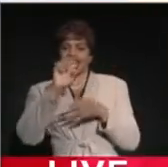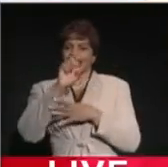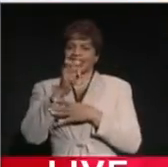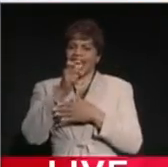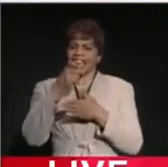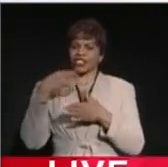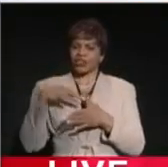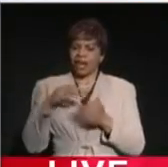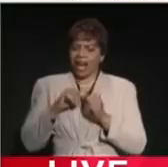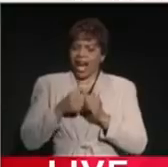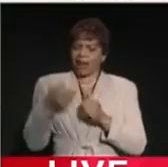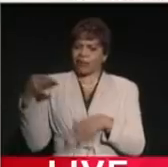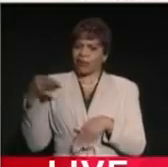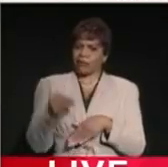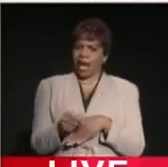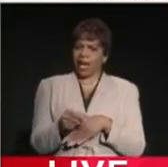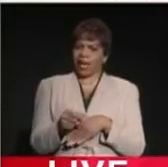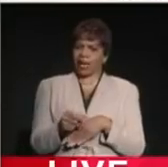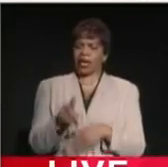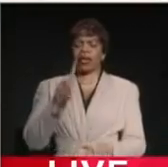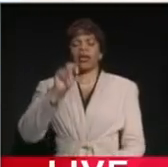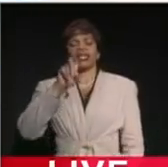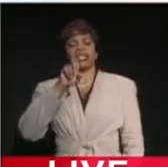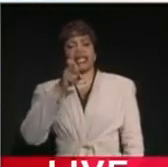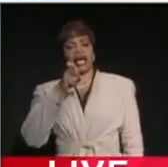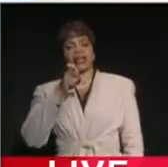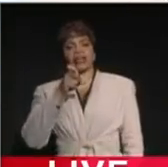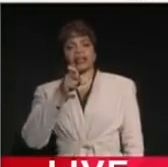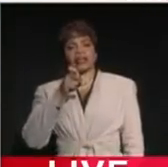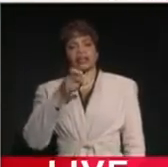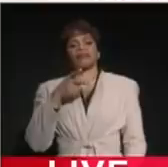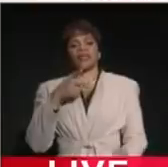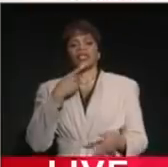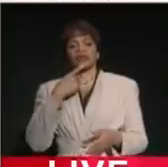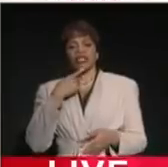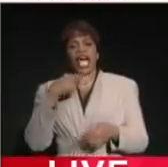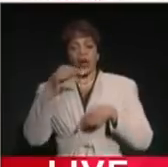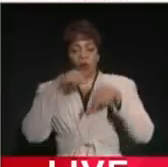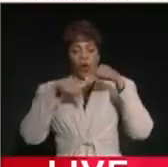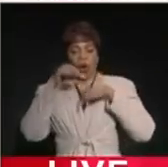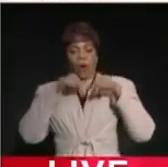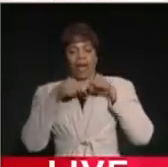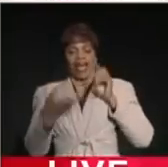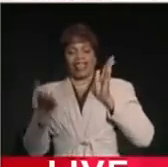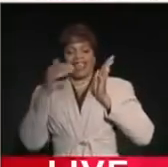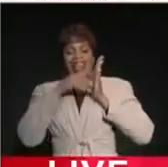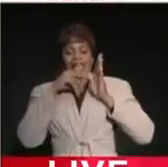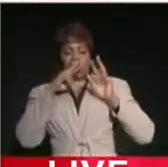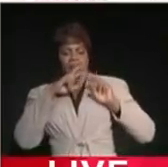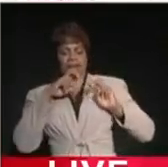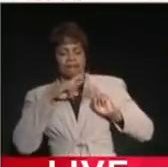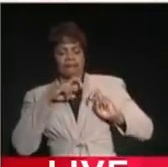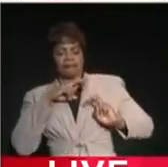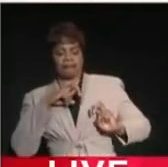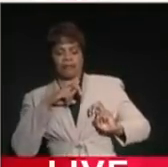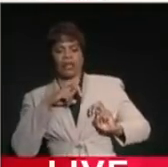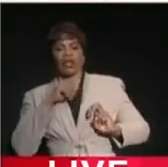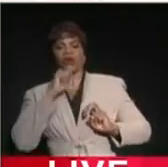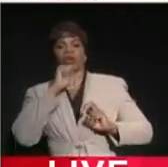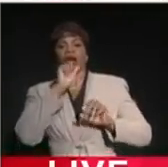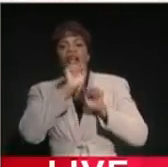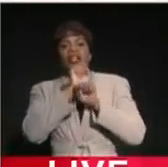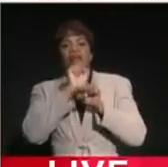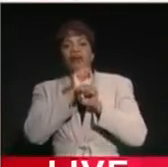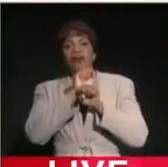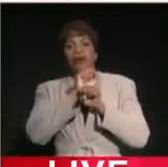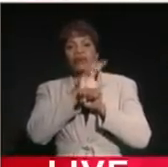it? Well, the tax credit, that's what I said. Well, we will go back and re-examine. Look, we've cut unemployment 50%,